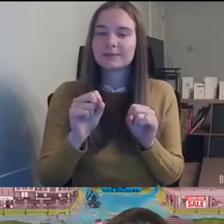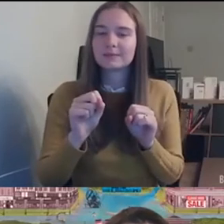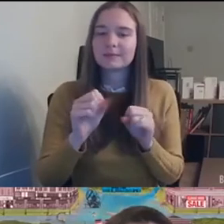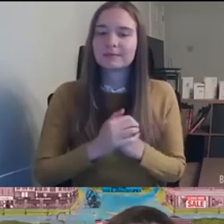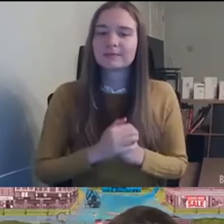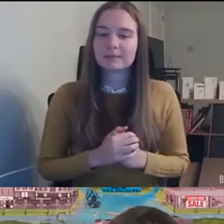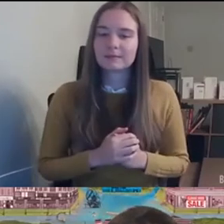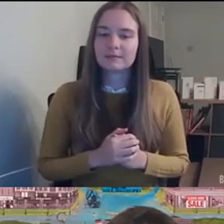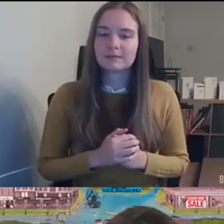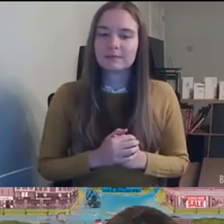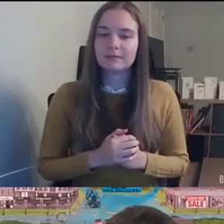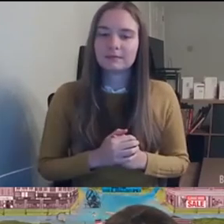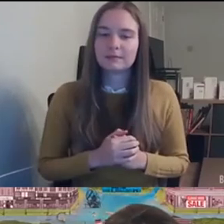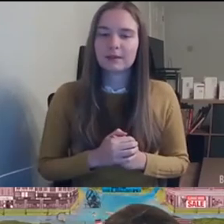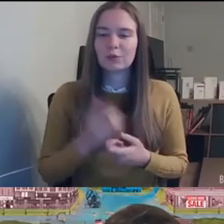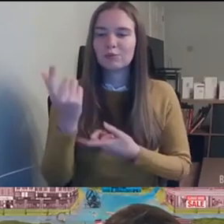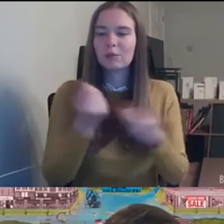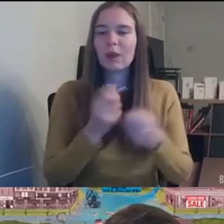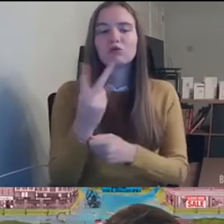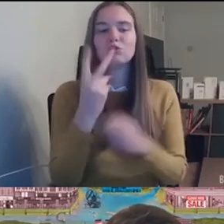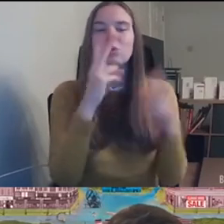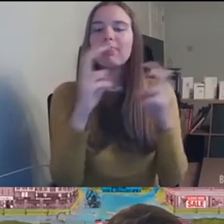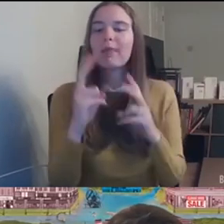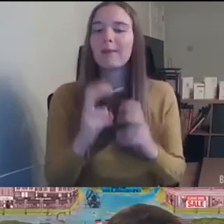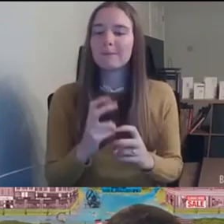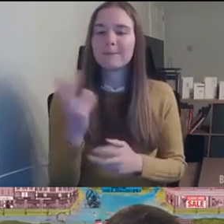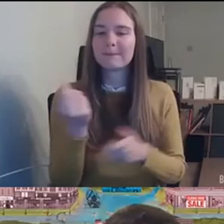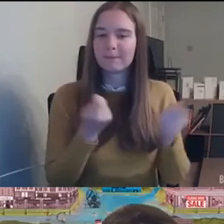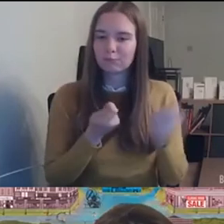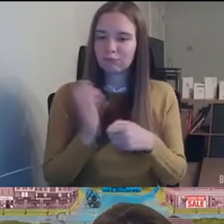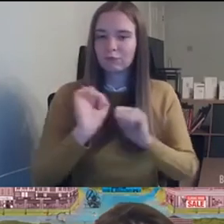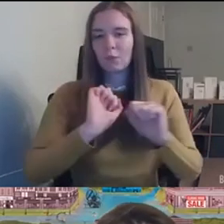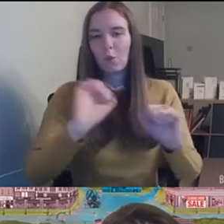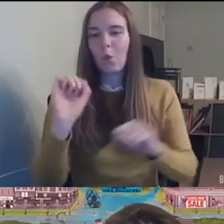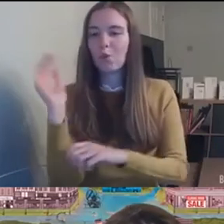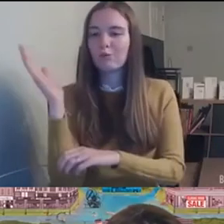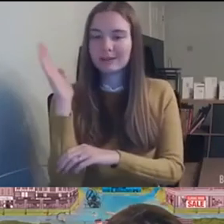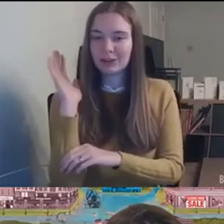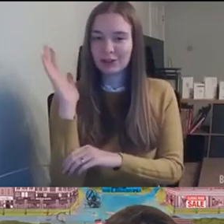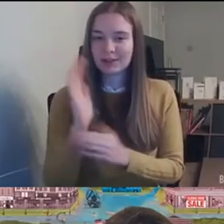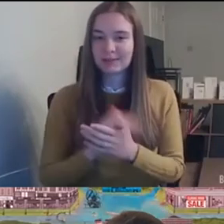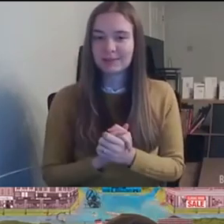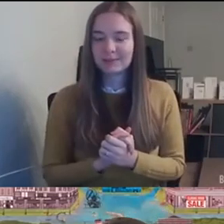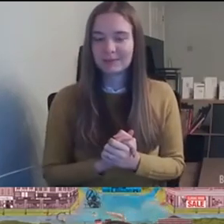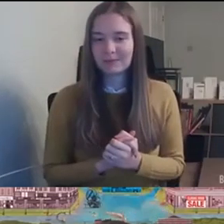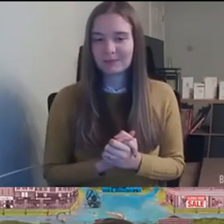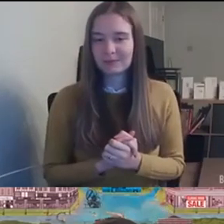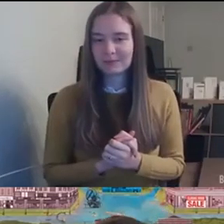pulling out two themes that I think have come out today in various talks.